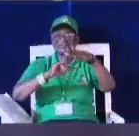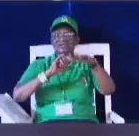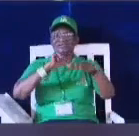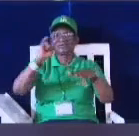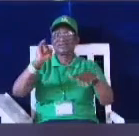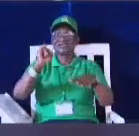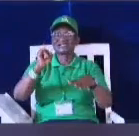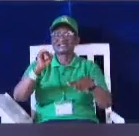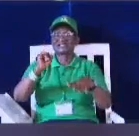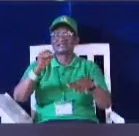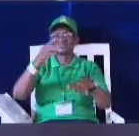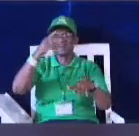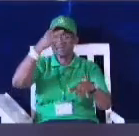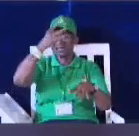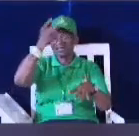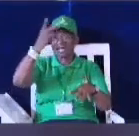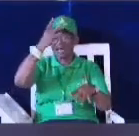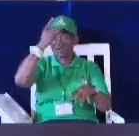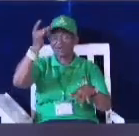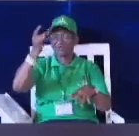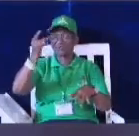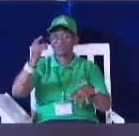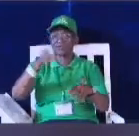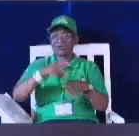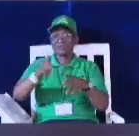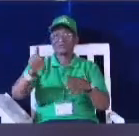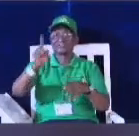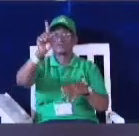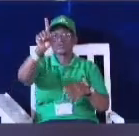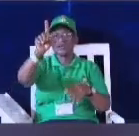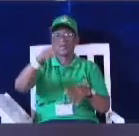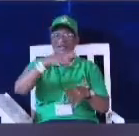Kano provinces 1 and 2.